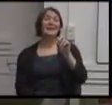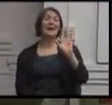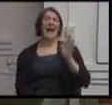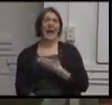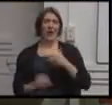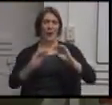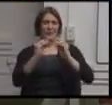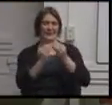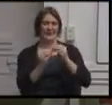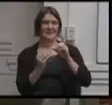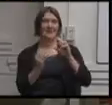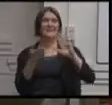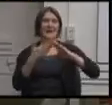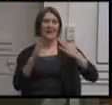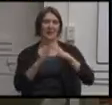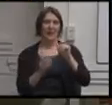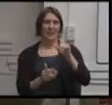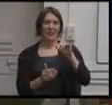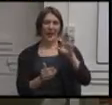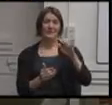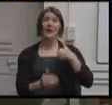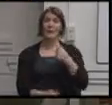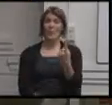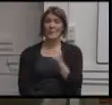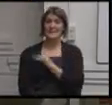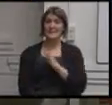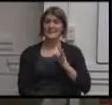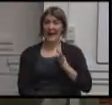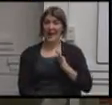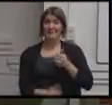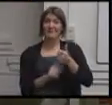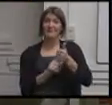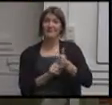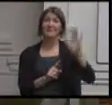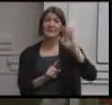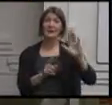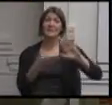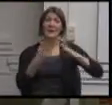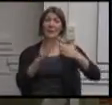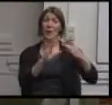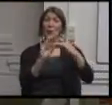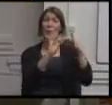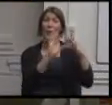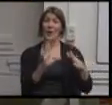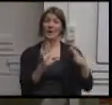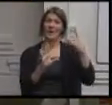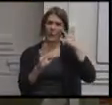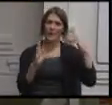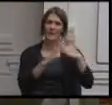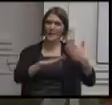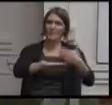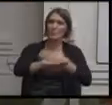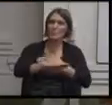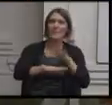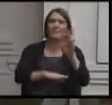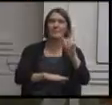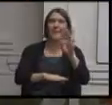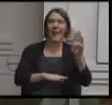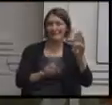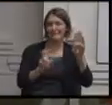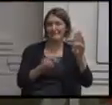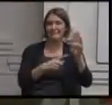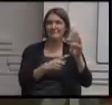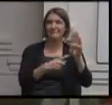Alliance has a staff member, and that staff member most recently was the downtown coordinator for the Downtown Improvement District in the town of